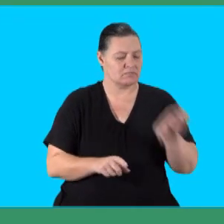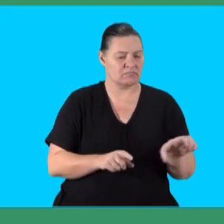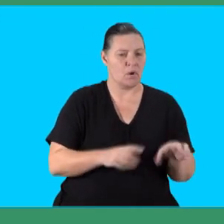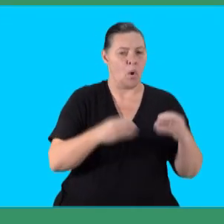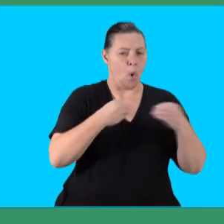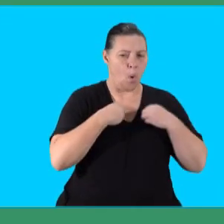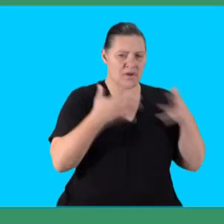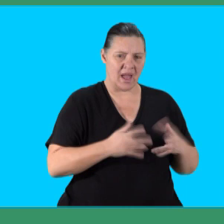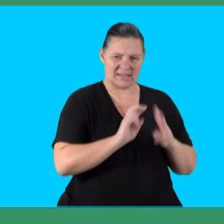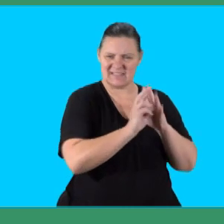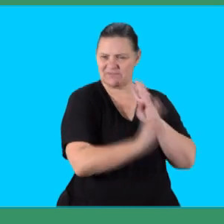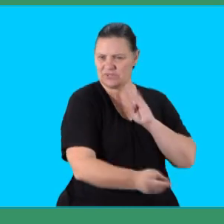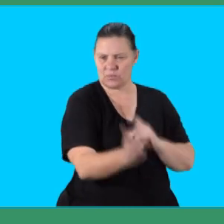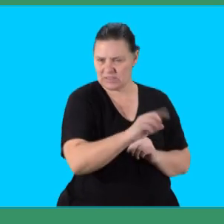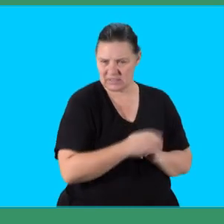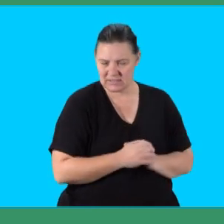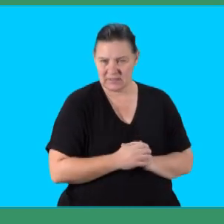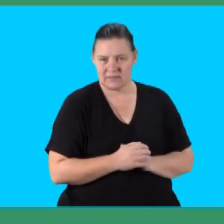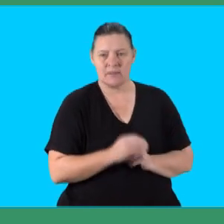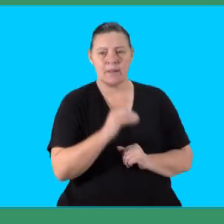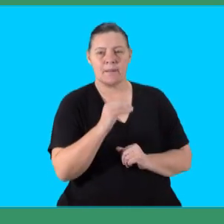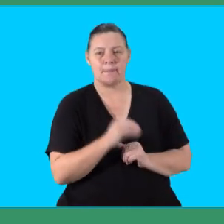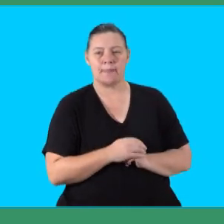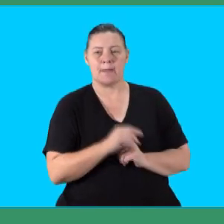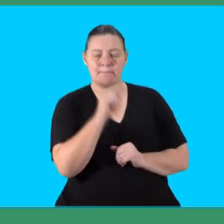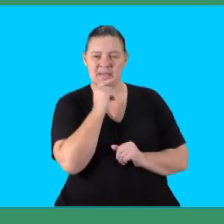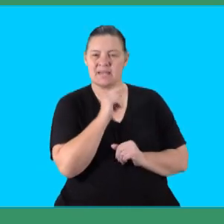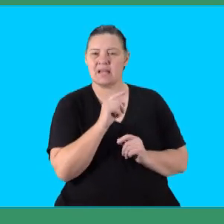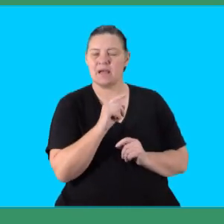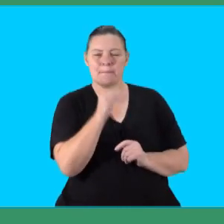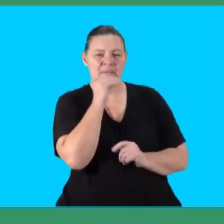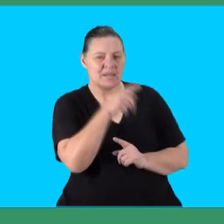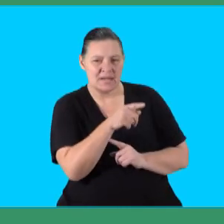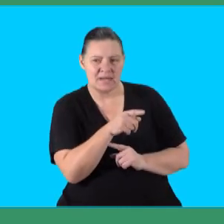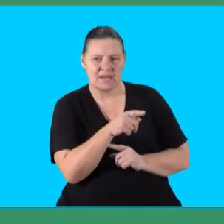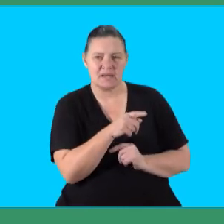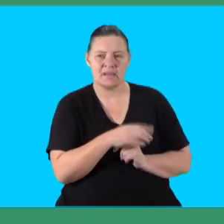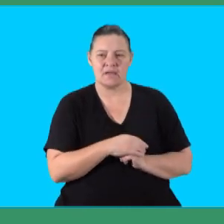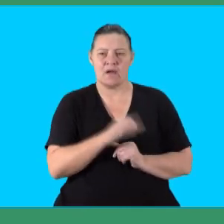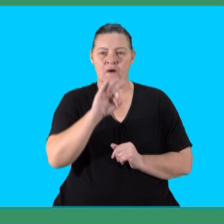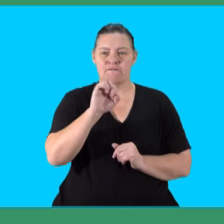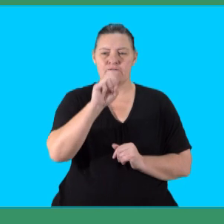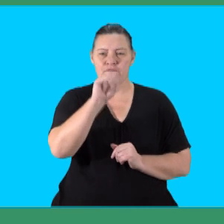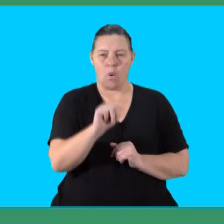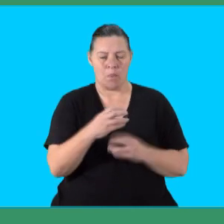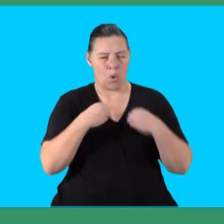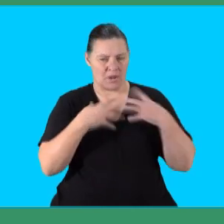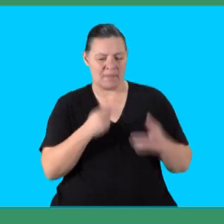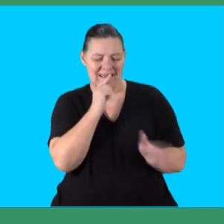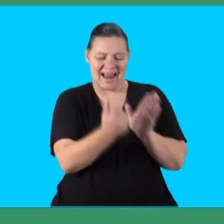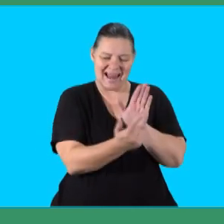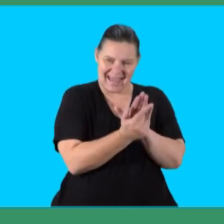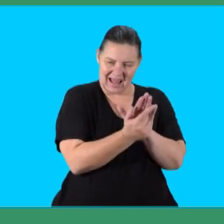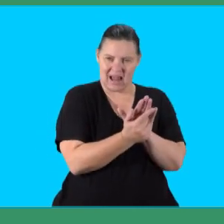ownership. Definition of form of ownership. Form of ownership refers to the legal position of the